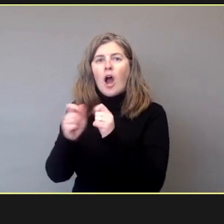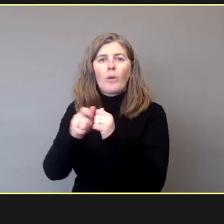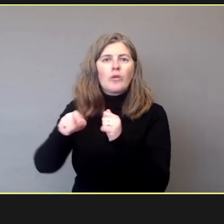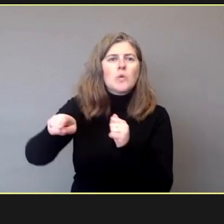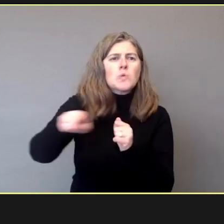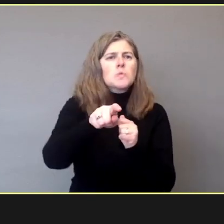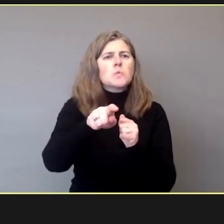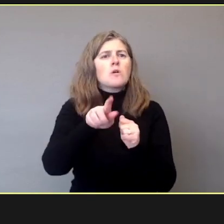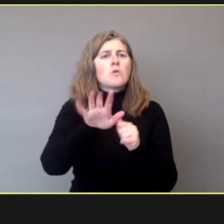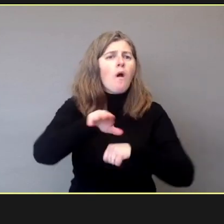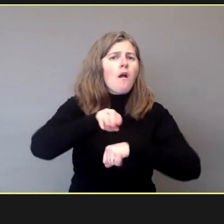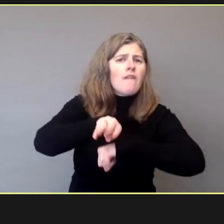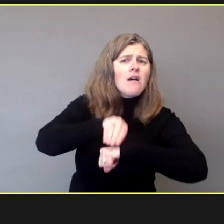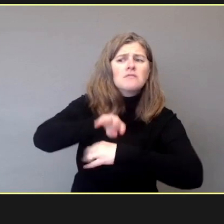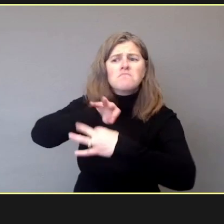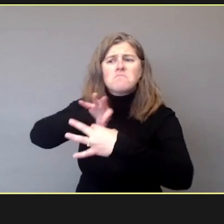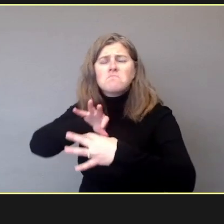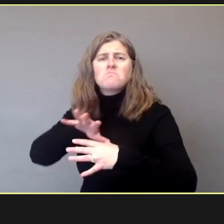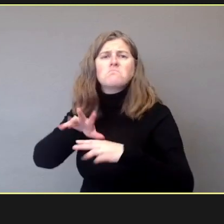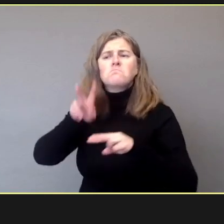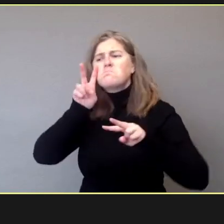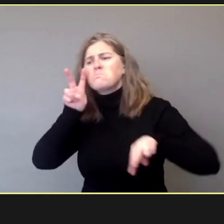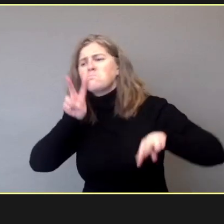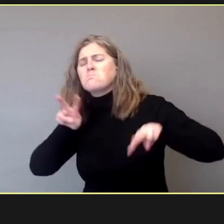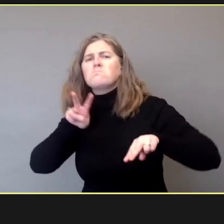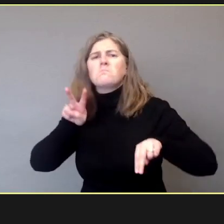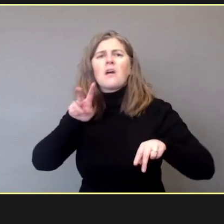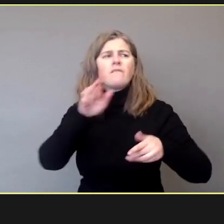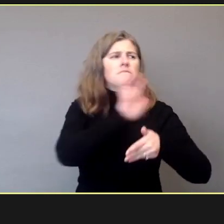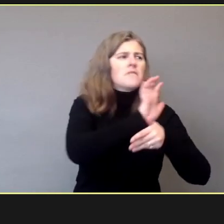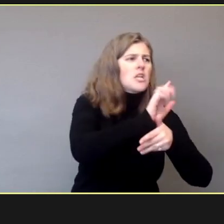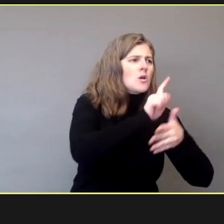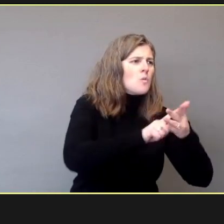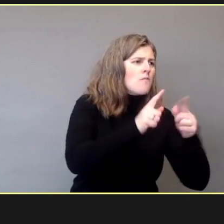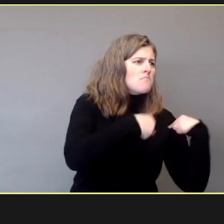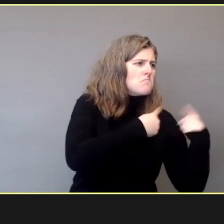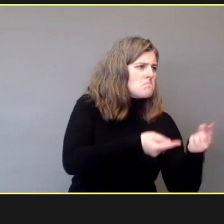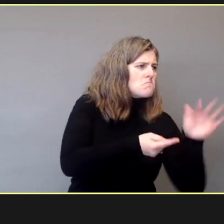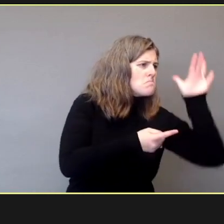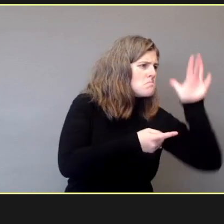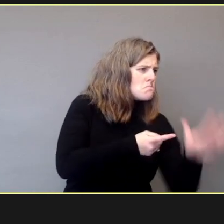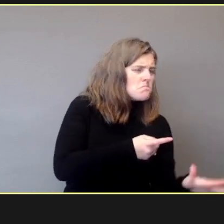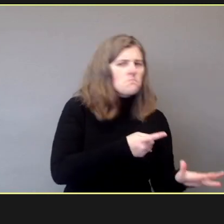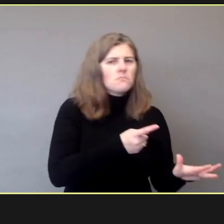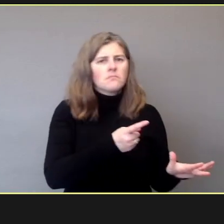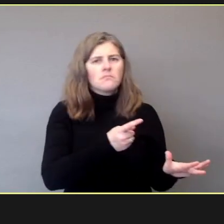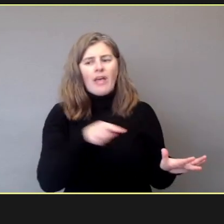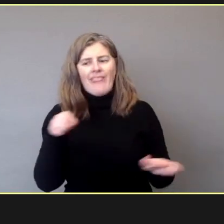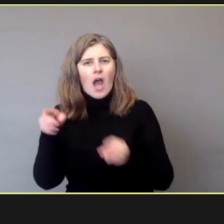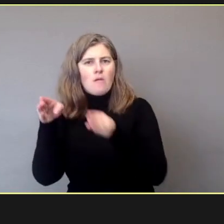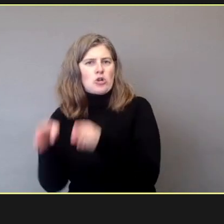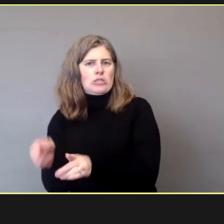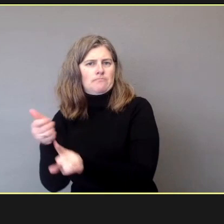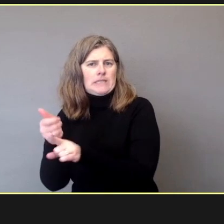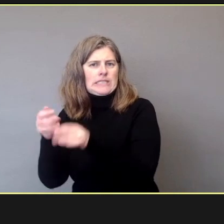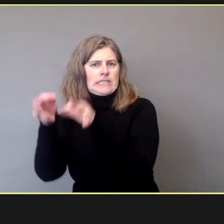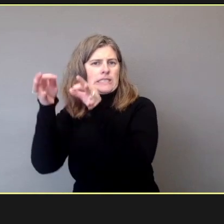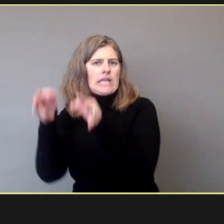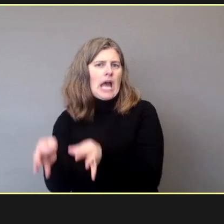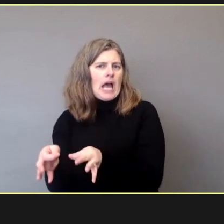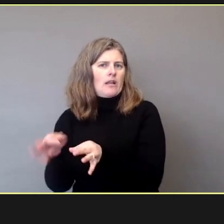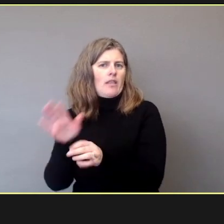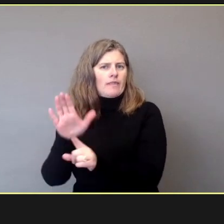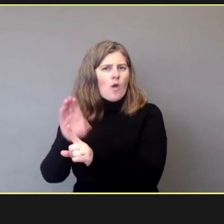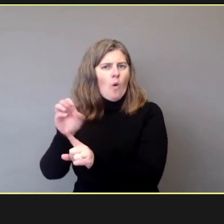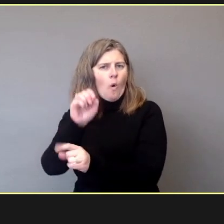get your advice, look at videos of what we've done in the past, and let he or she sort of put their own